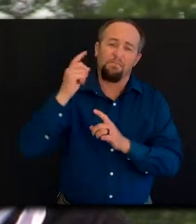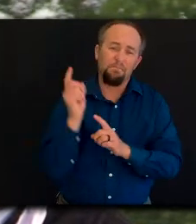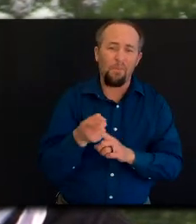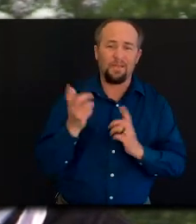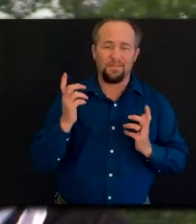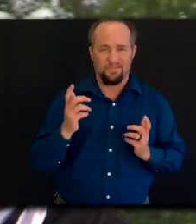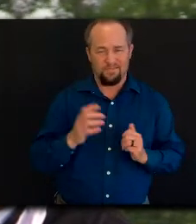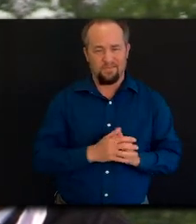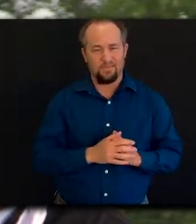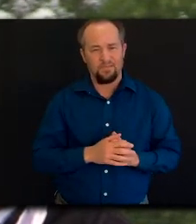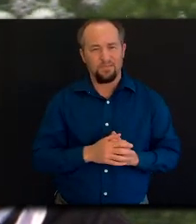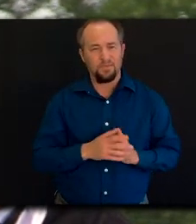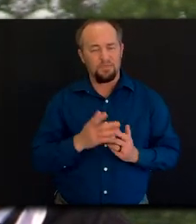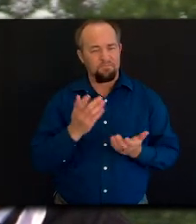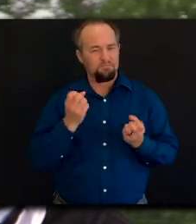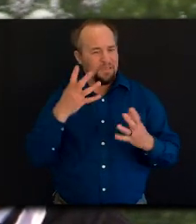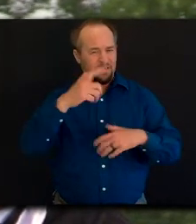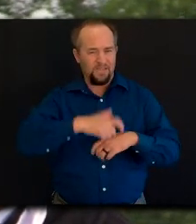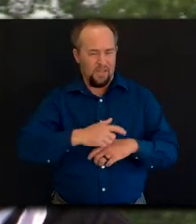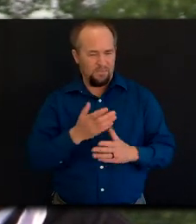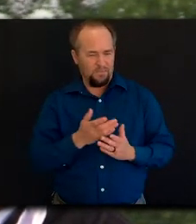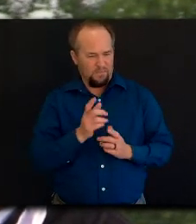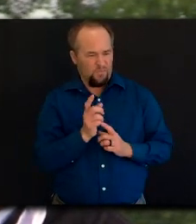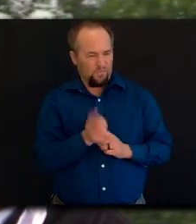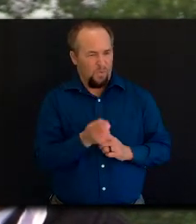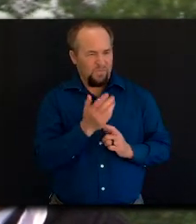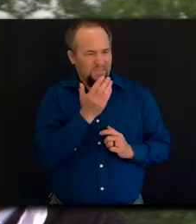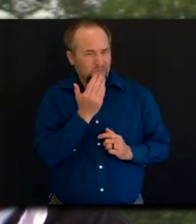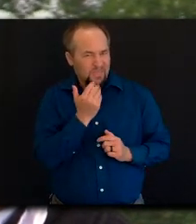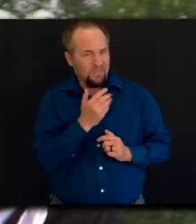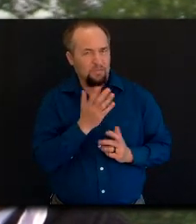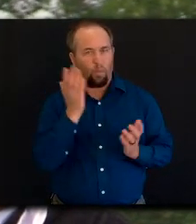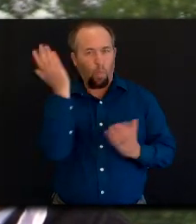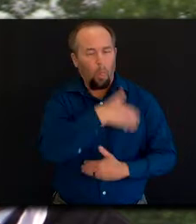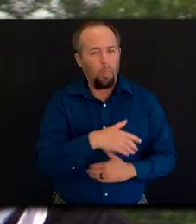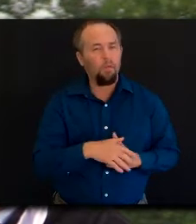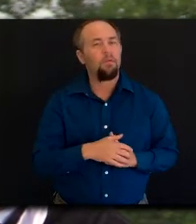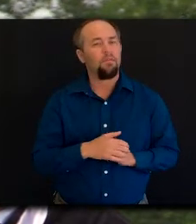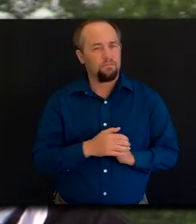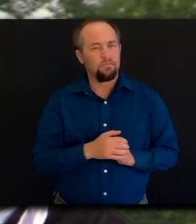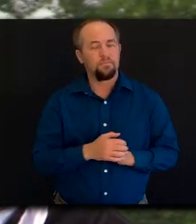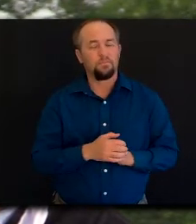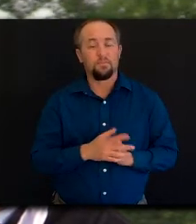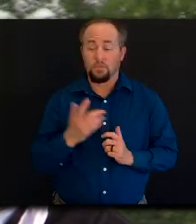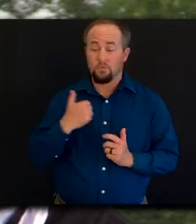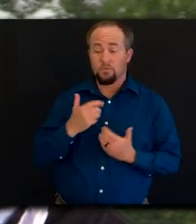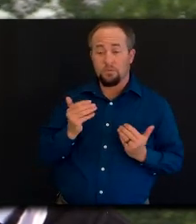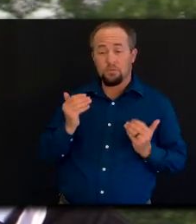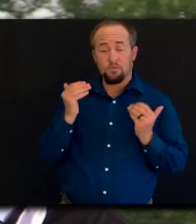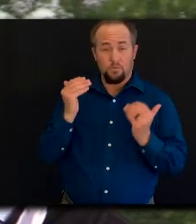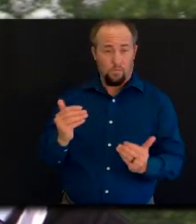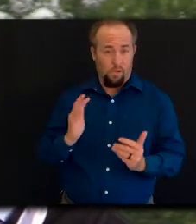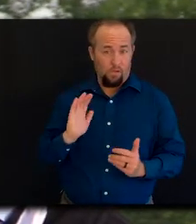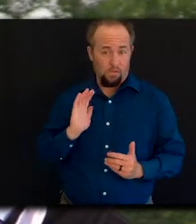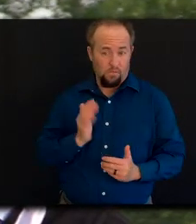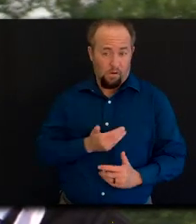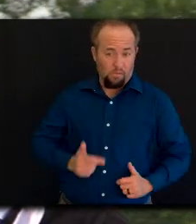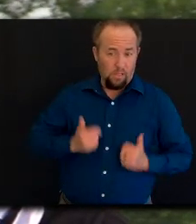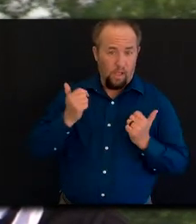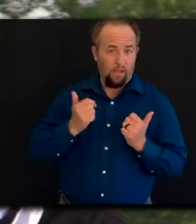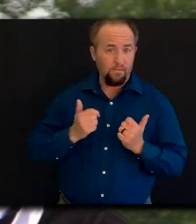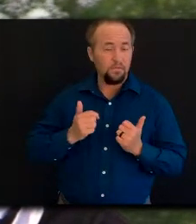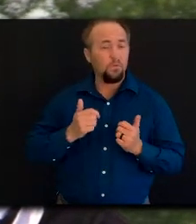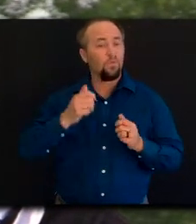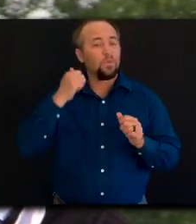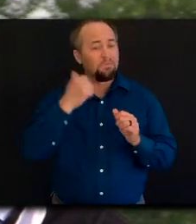overlooked. As we migrate into the next step chapter of our lives, I urge you all to remember the butterfly that